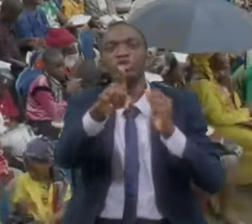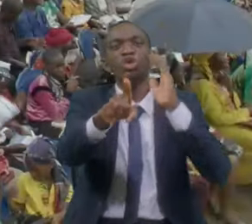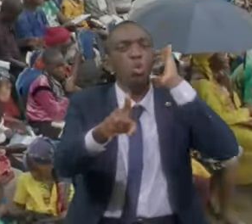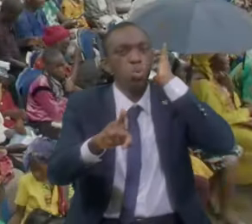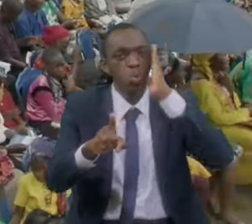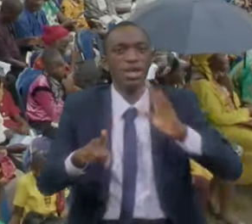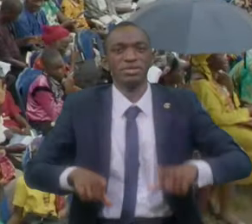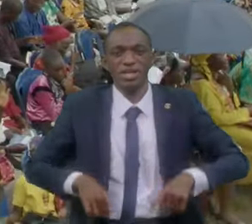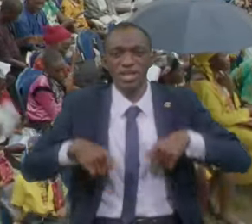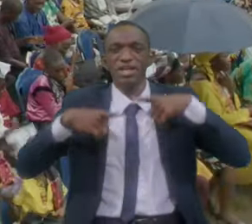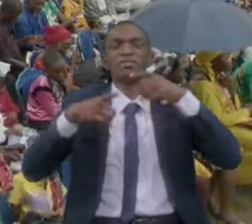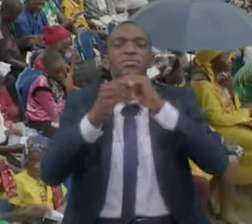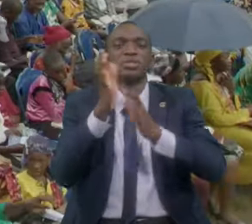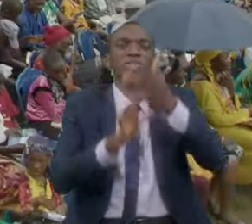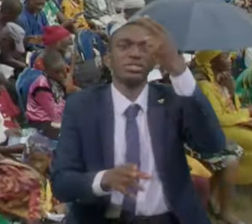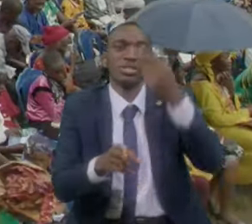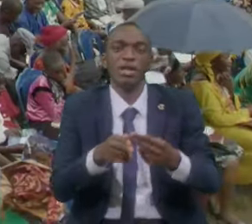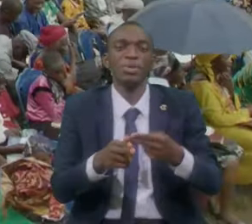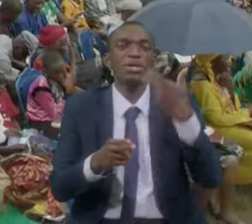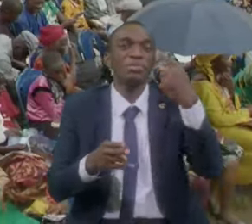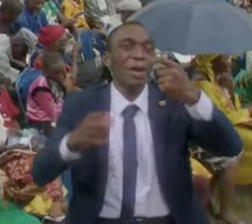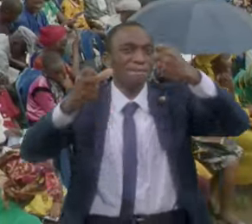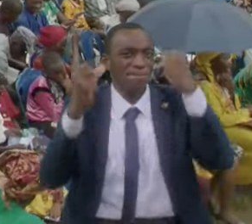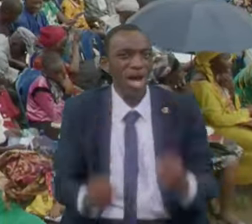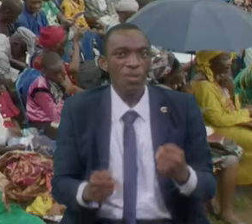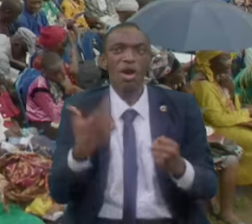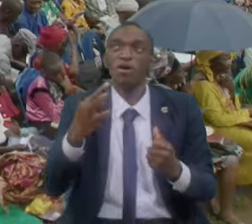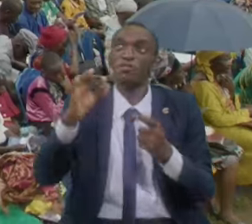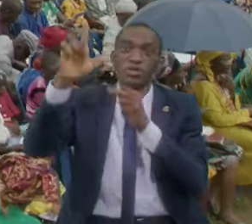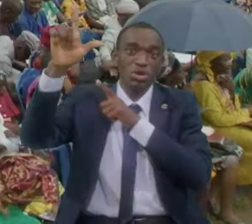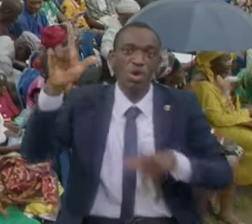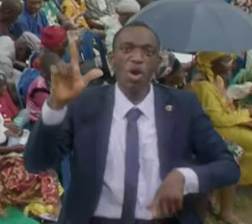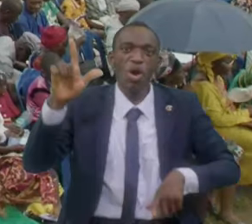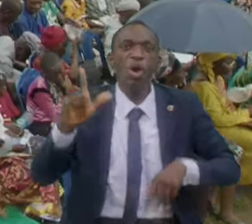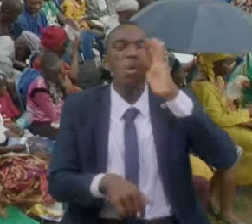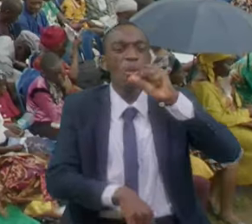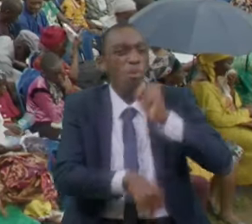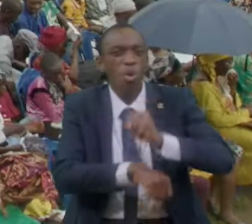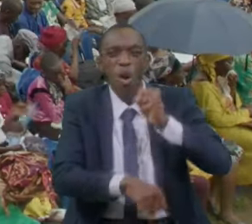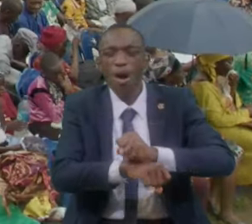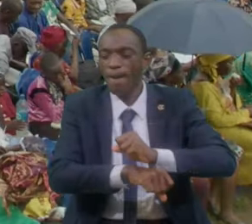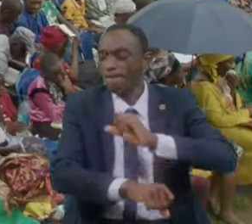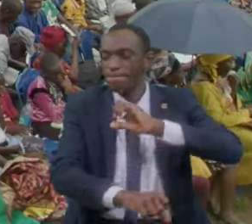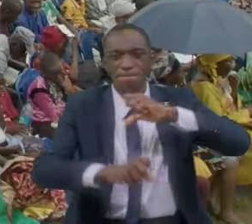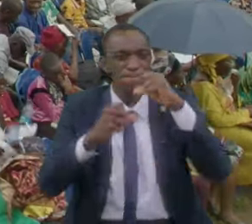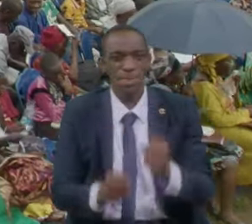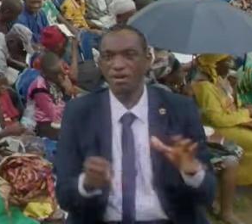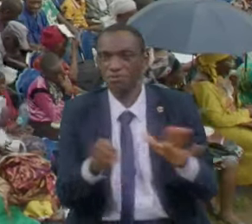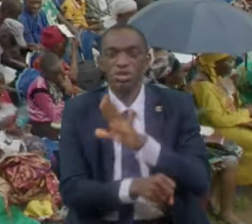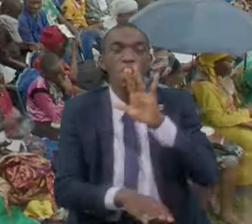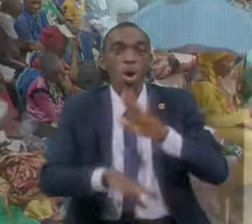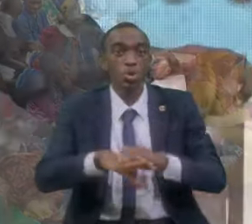live. The power of the Lord will so work mightily on you that the